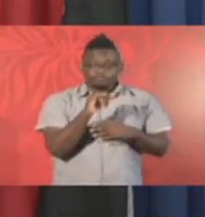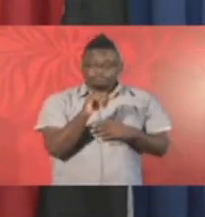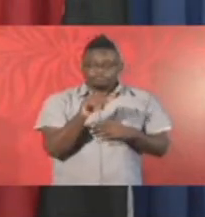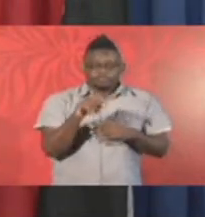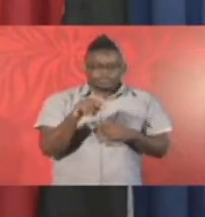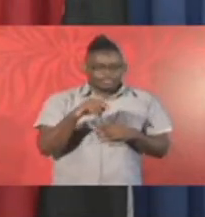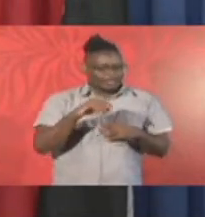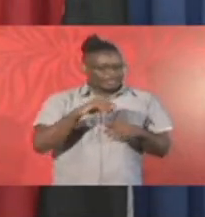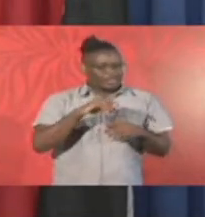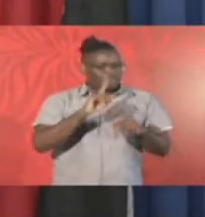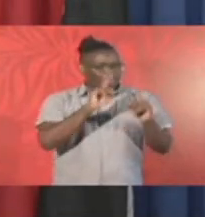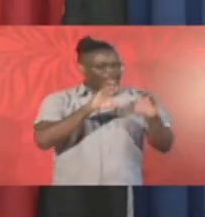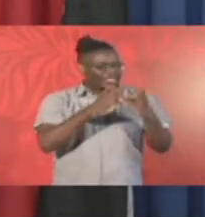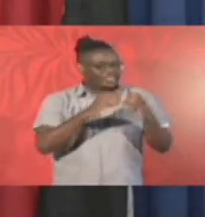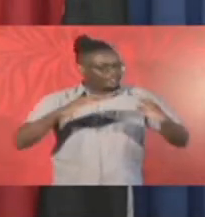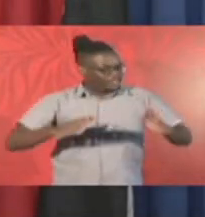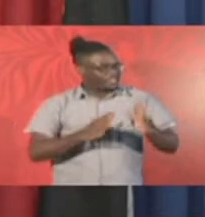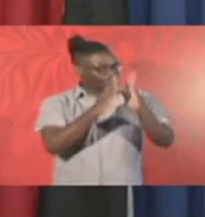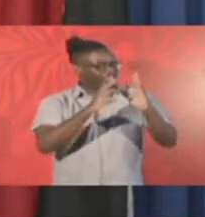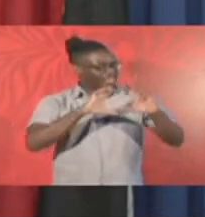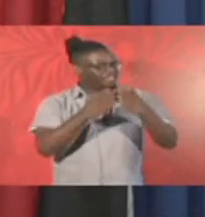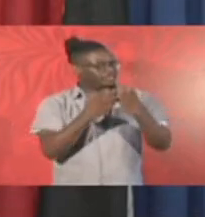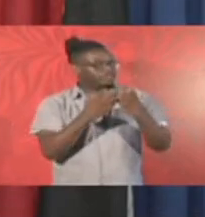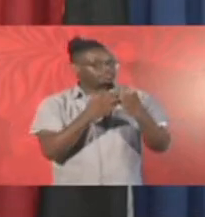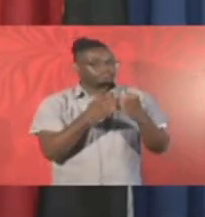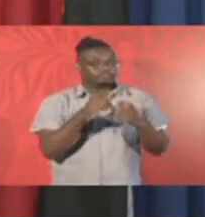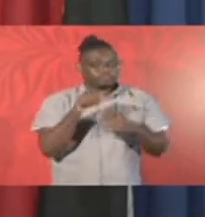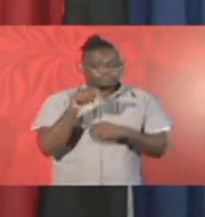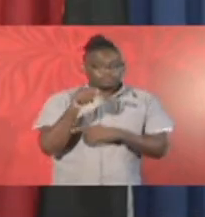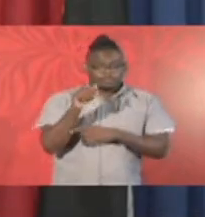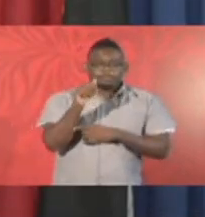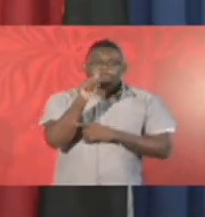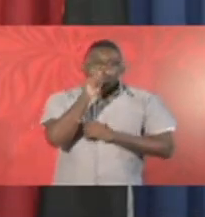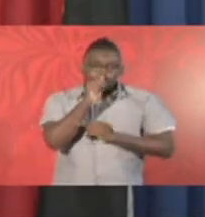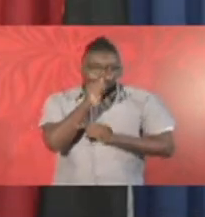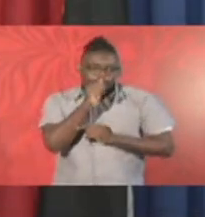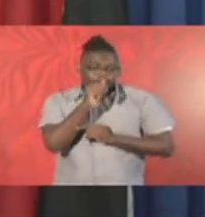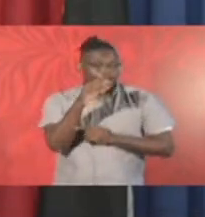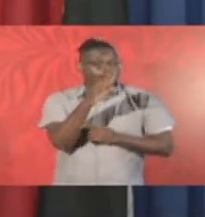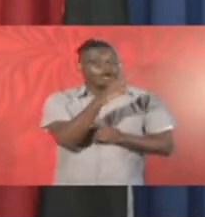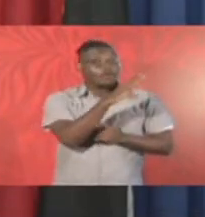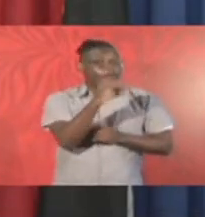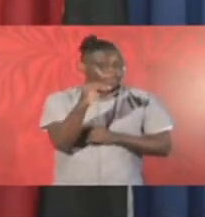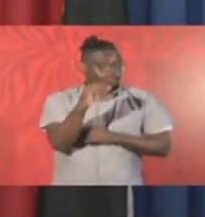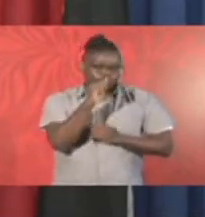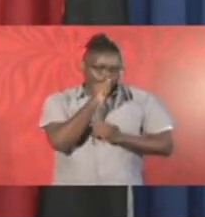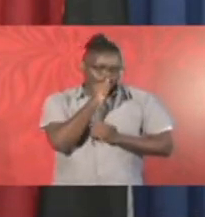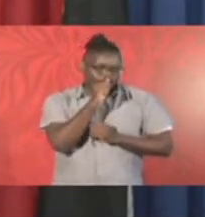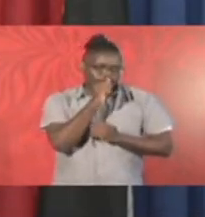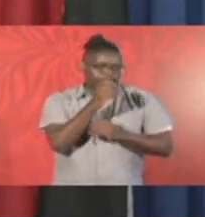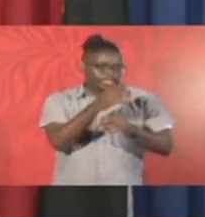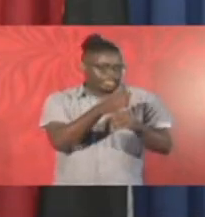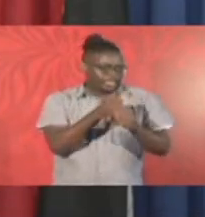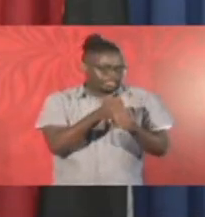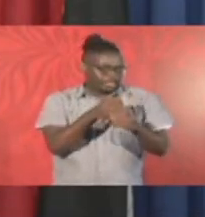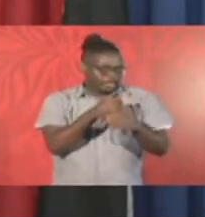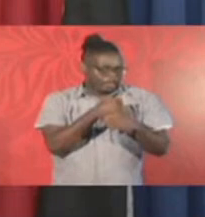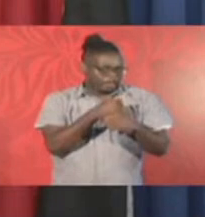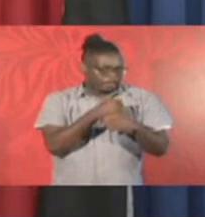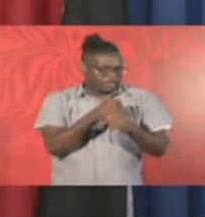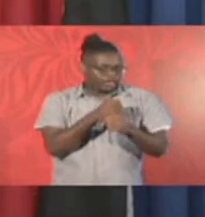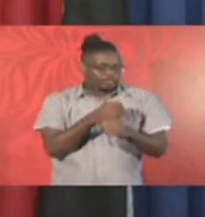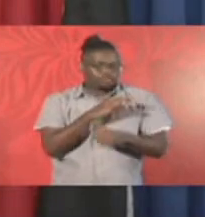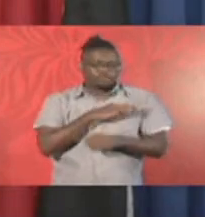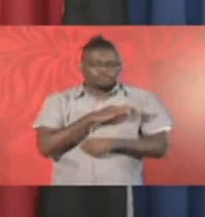It is largely private business, for profit, and I am cautioning